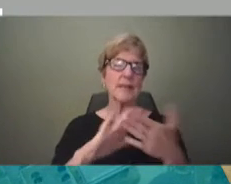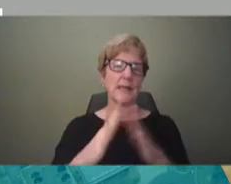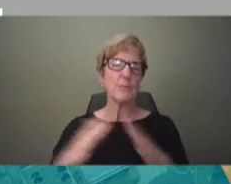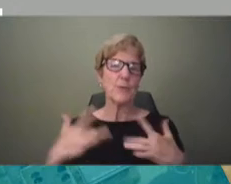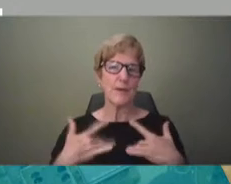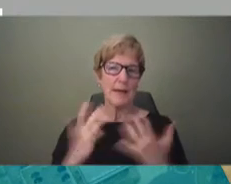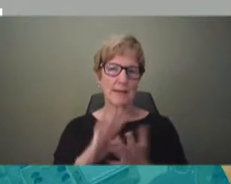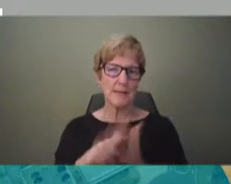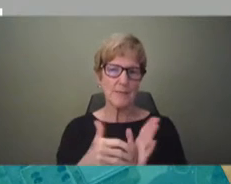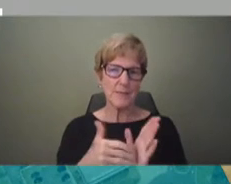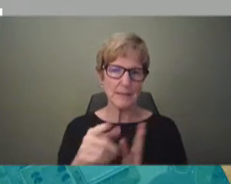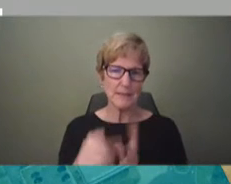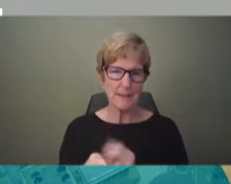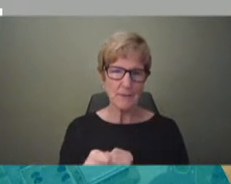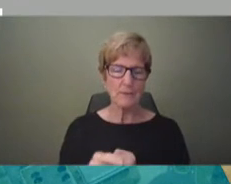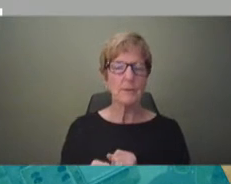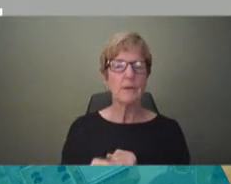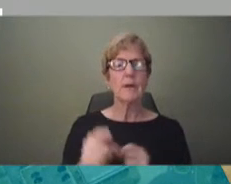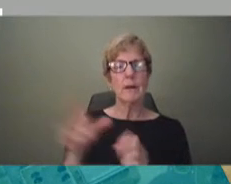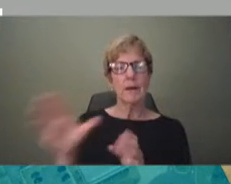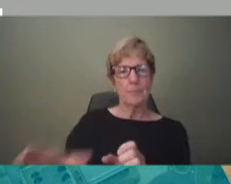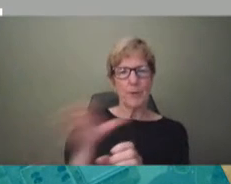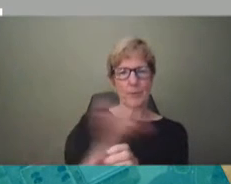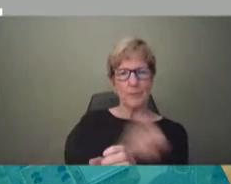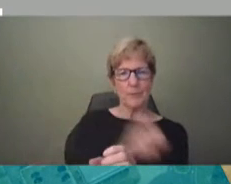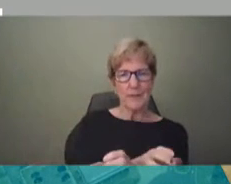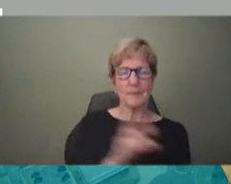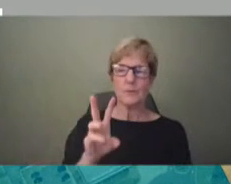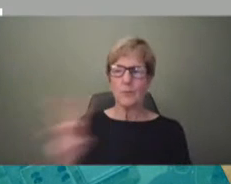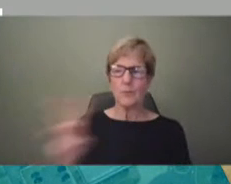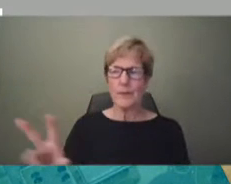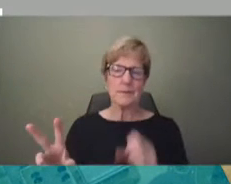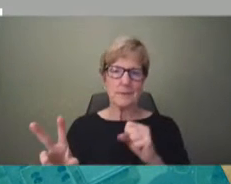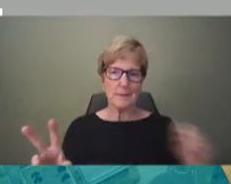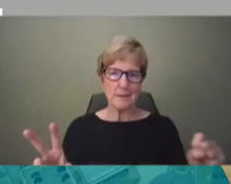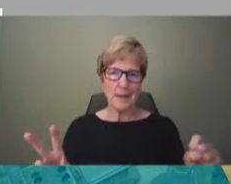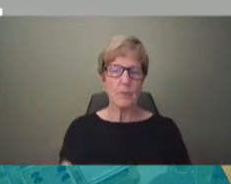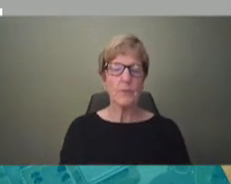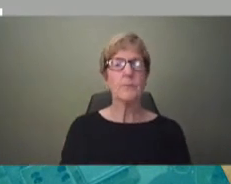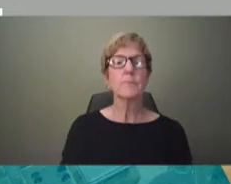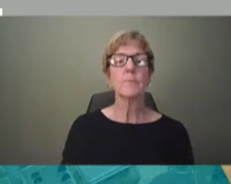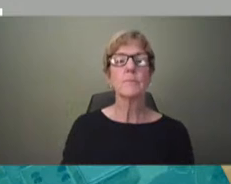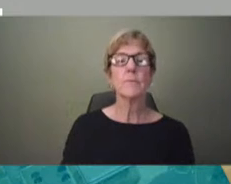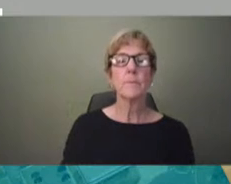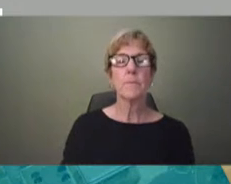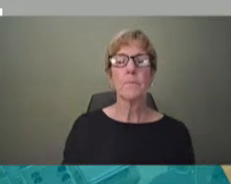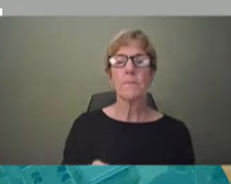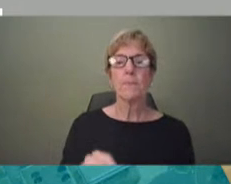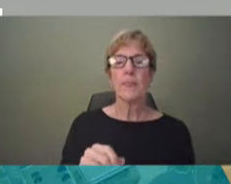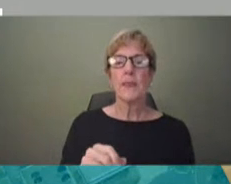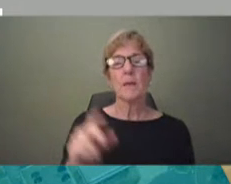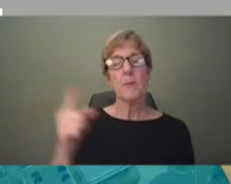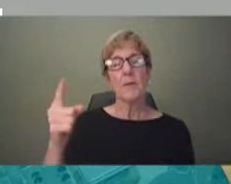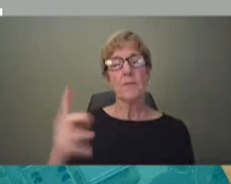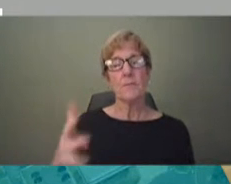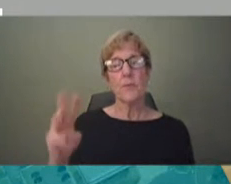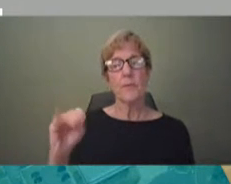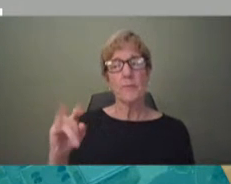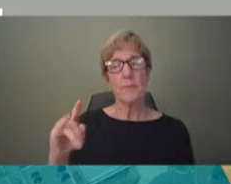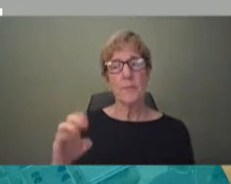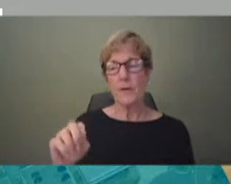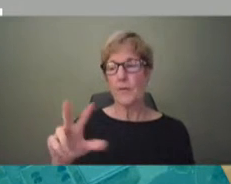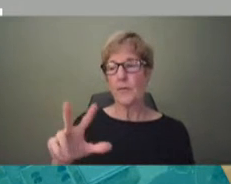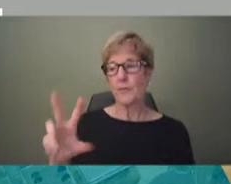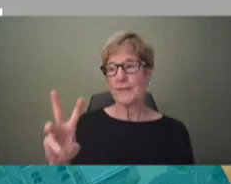uh on both sides of this project to the to the west and to the South uh we're about a/4 mile from the 36 Street State